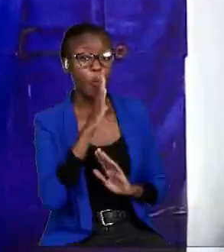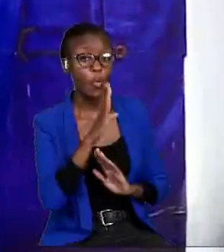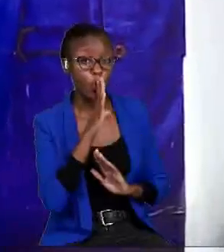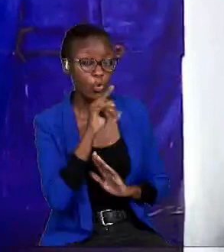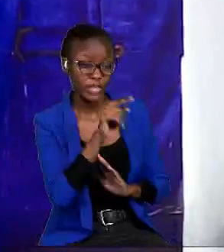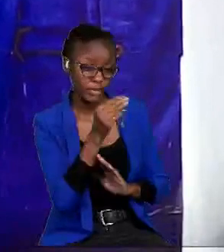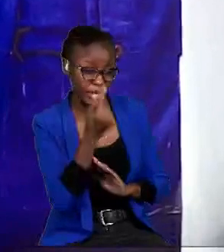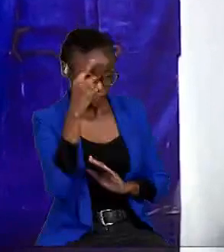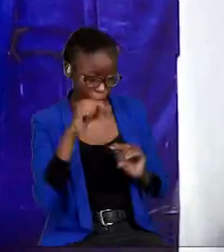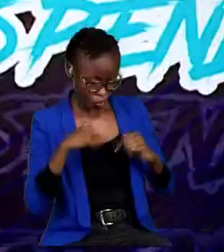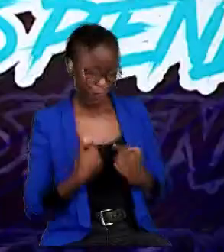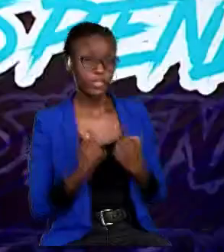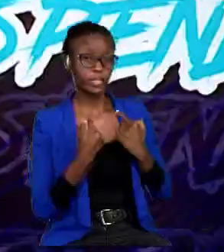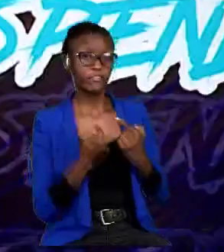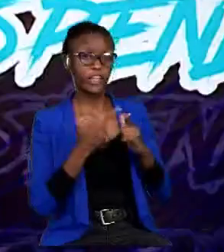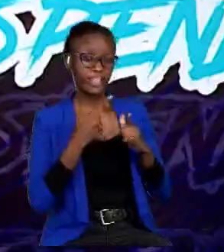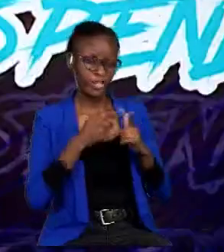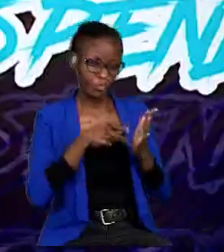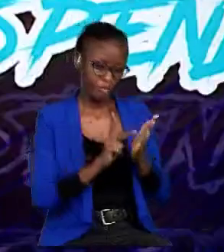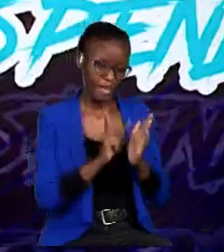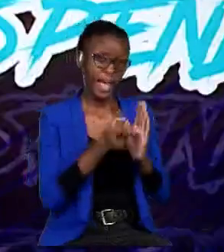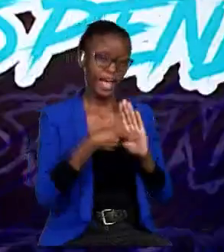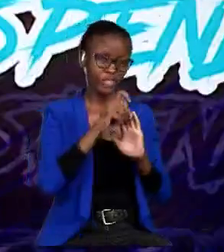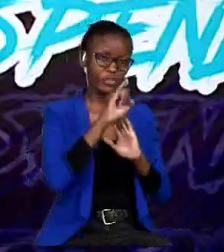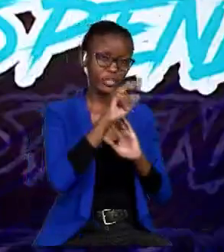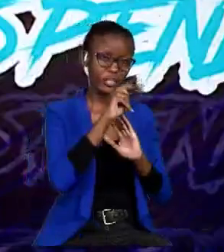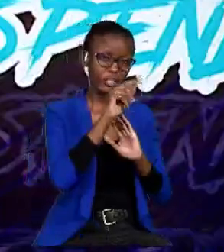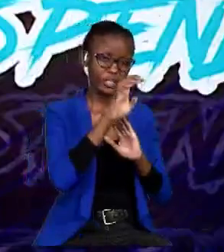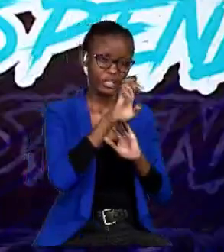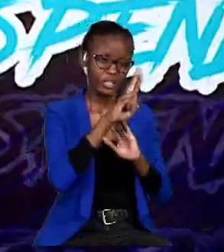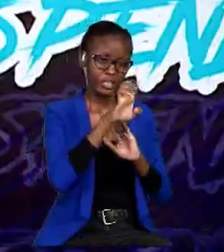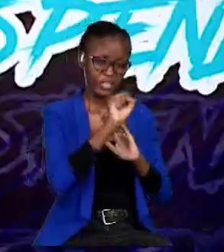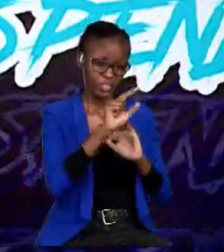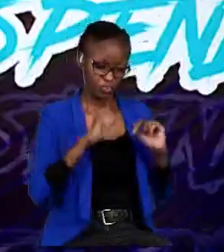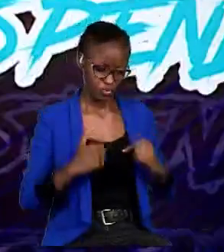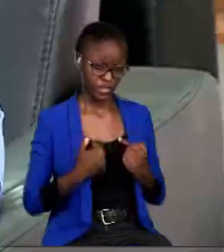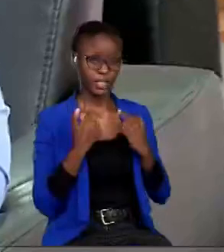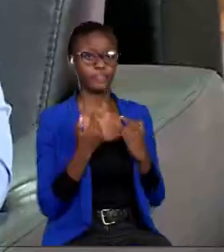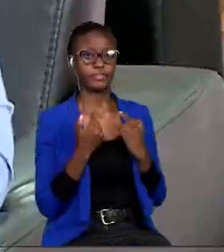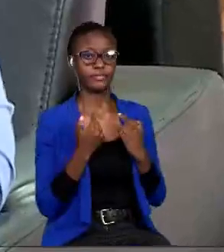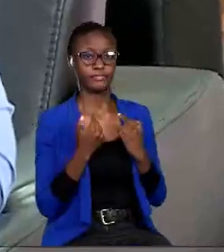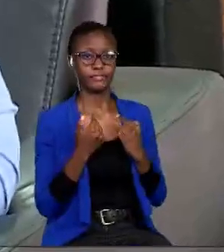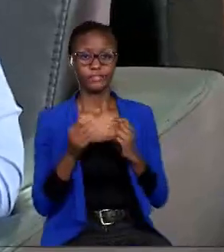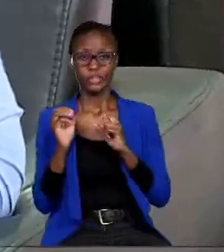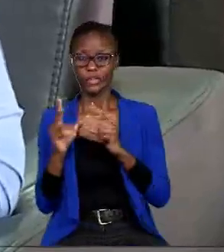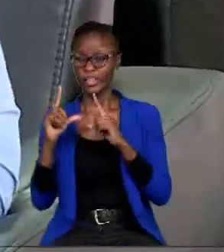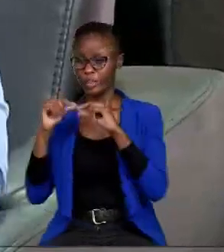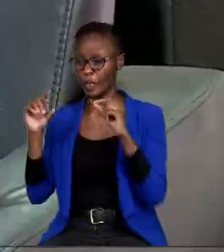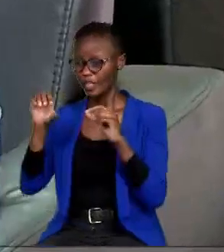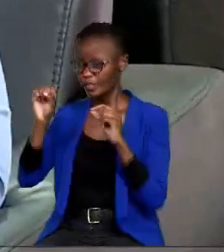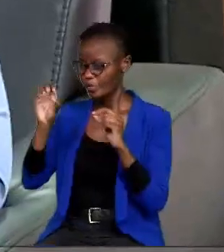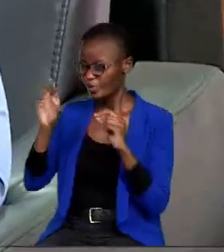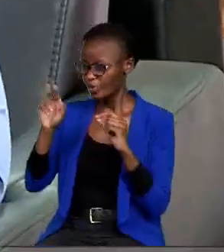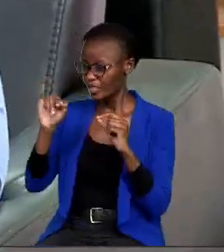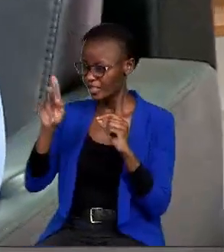yourself and pay interest to yourself on the Sortika application. Isaac, the word Sortika comes